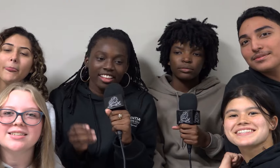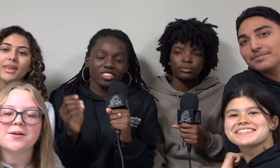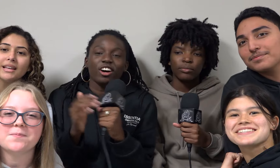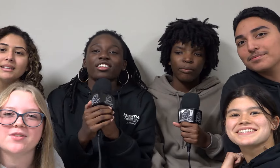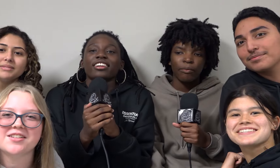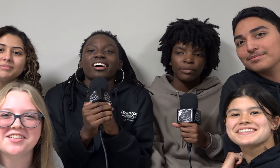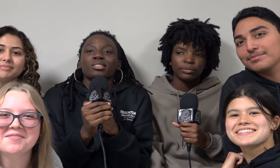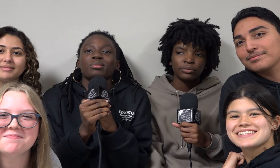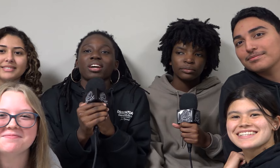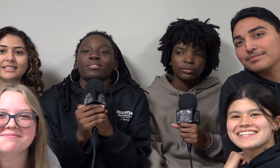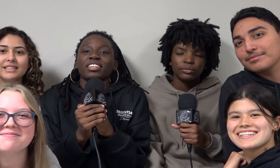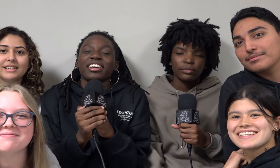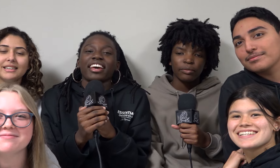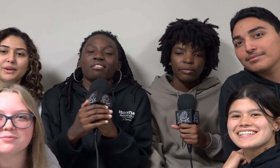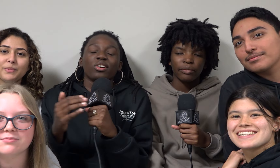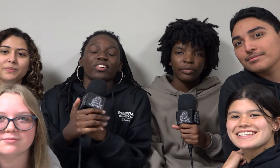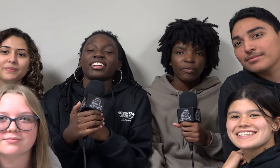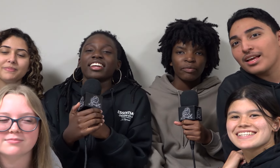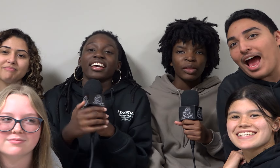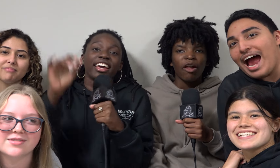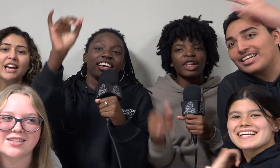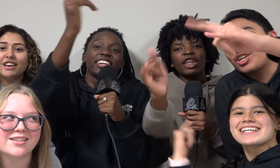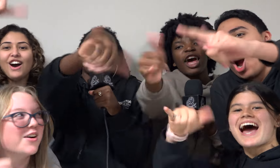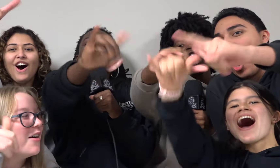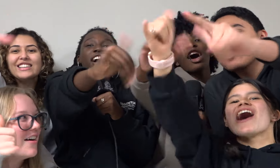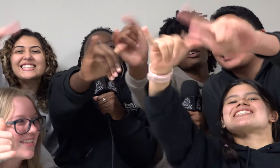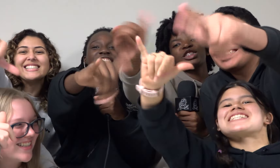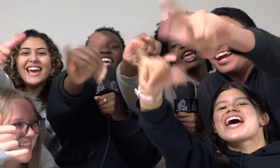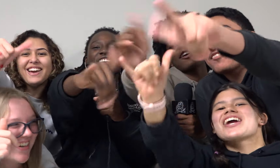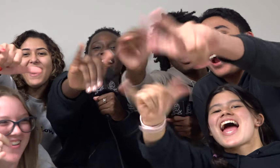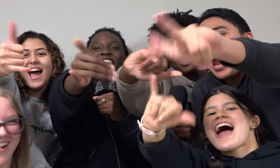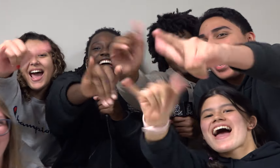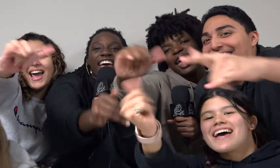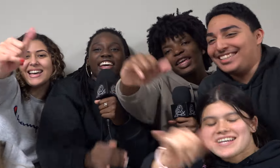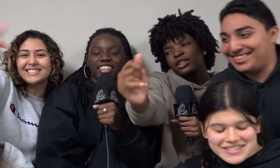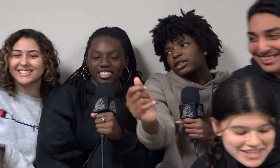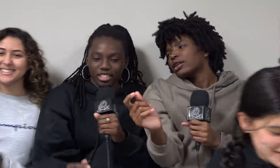Those are all the announcements we have for today. Have a great day and go Stingrays!